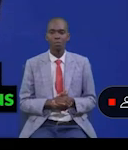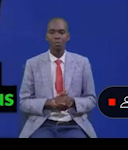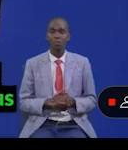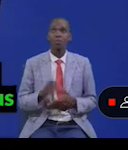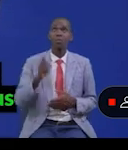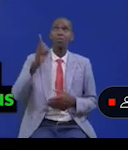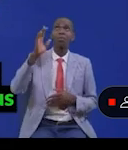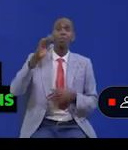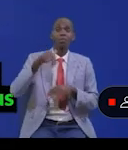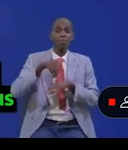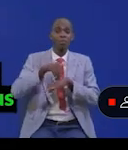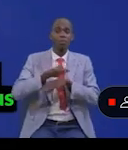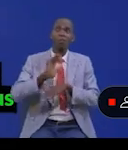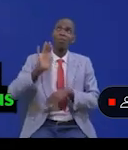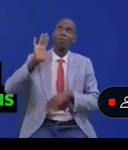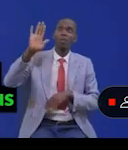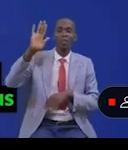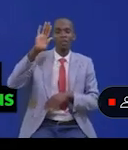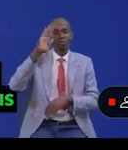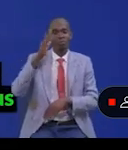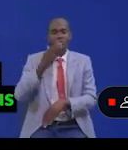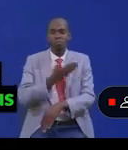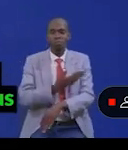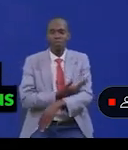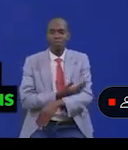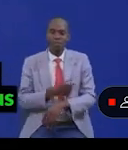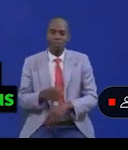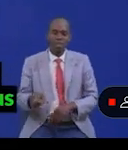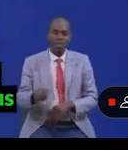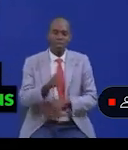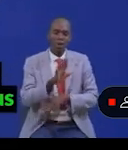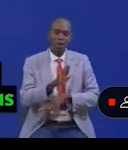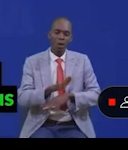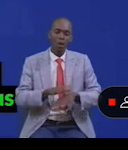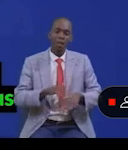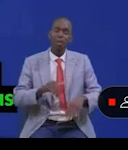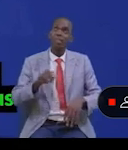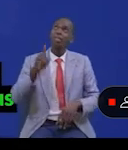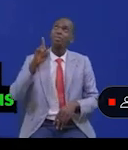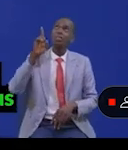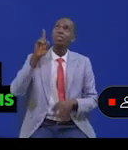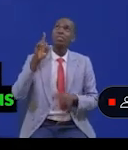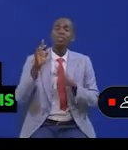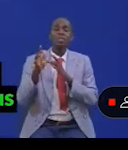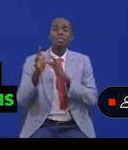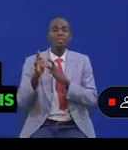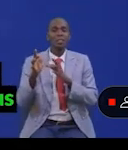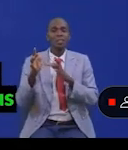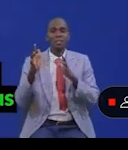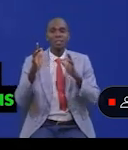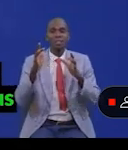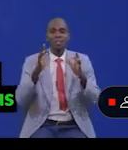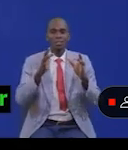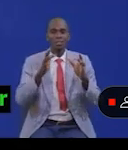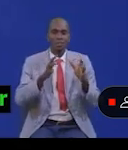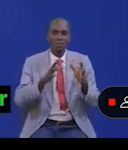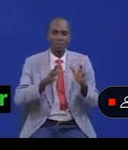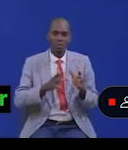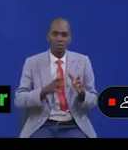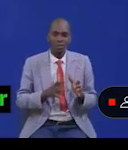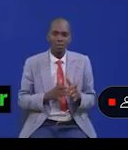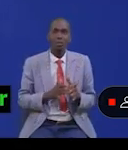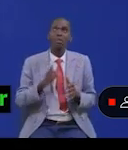God sent his son, they call him Jesus.